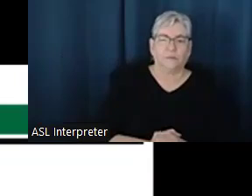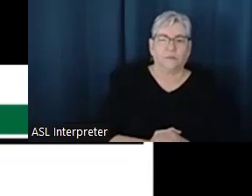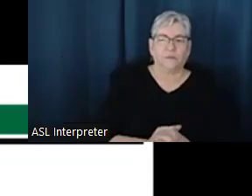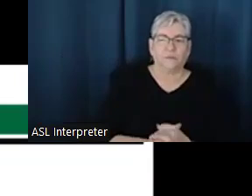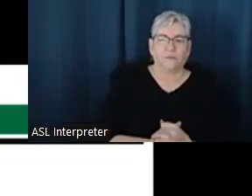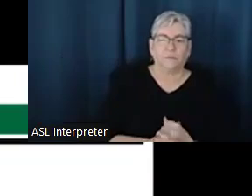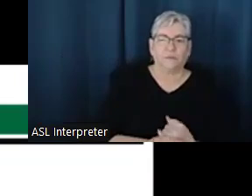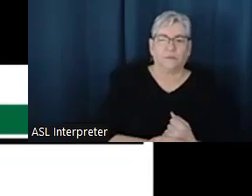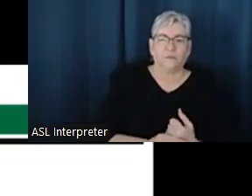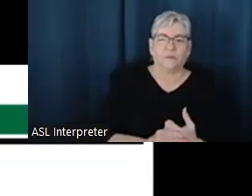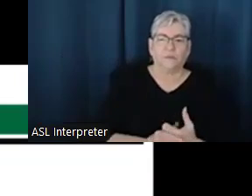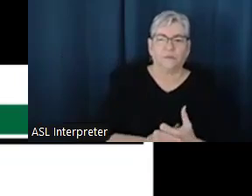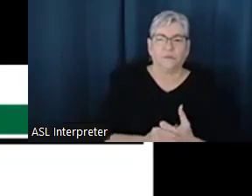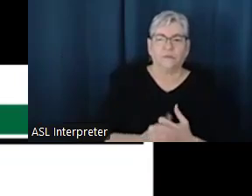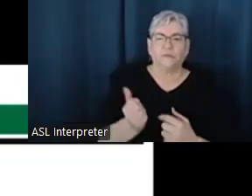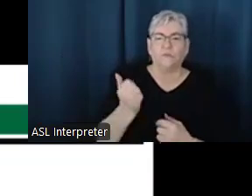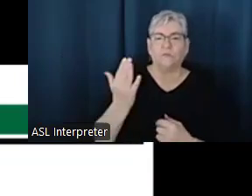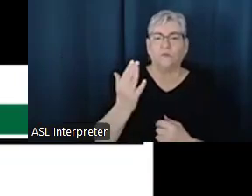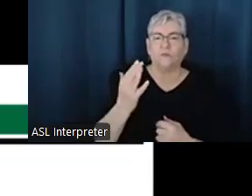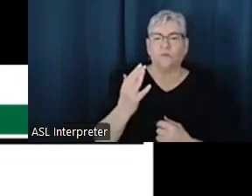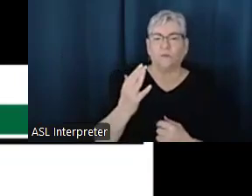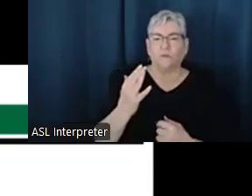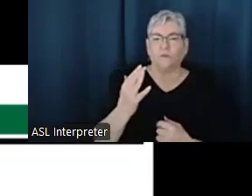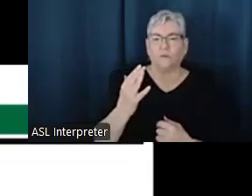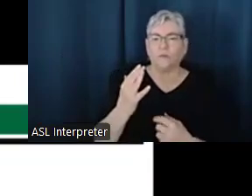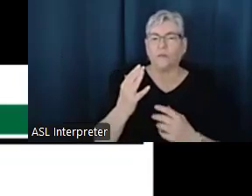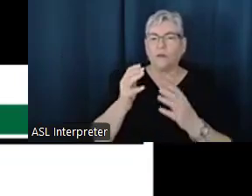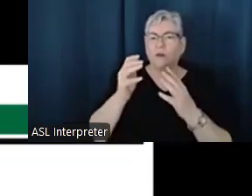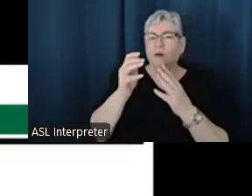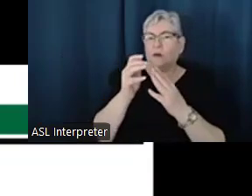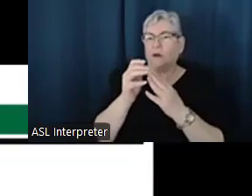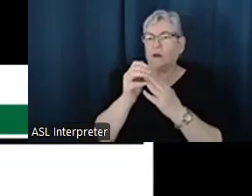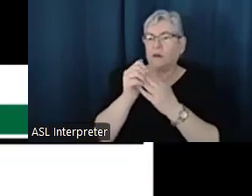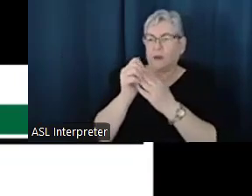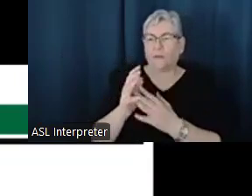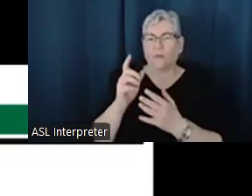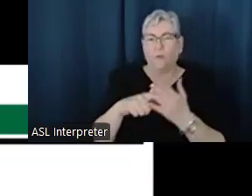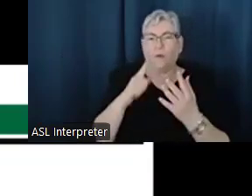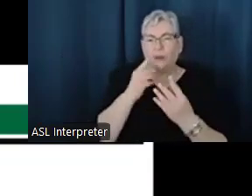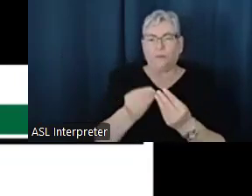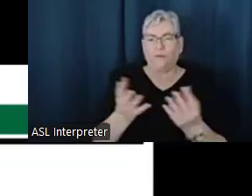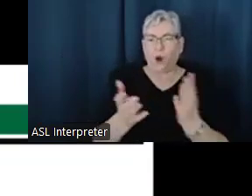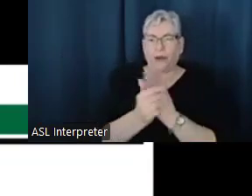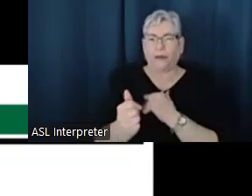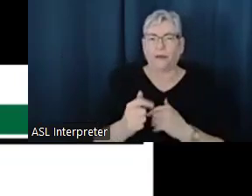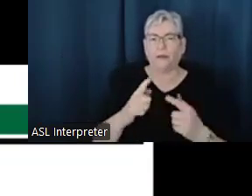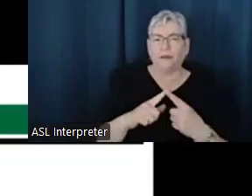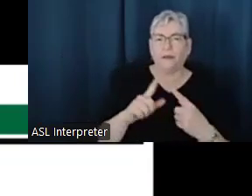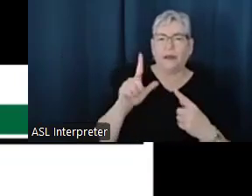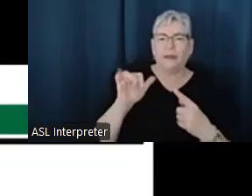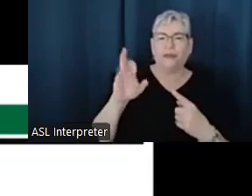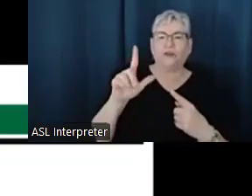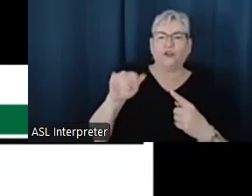So 5 key competencies that we focus on in this toolkit include leadership styles and strategies for engaging those around